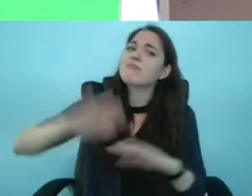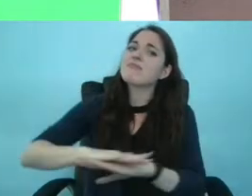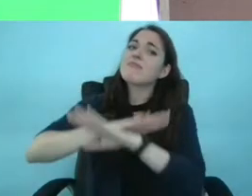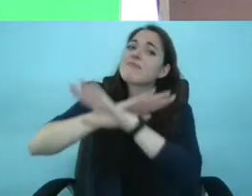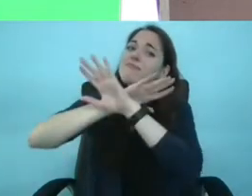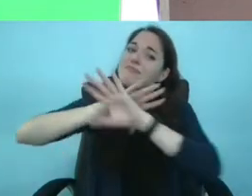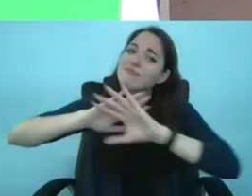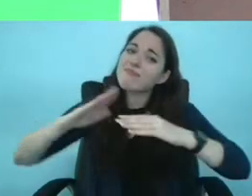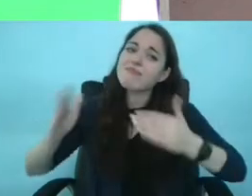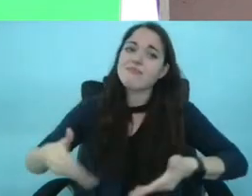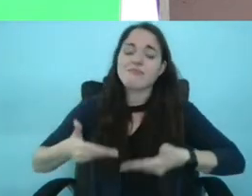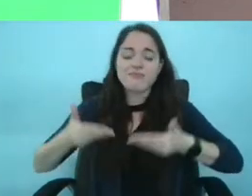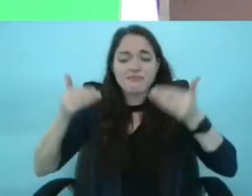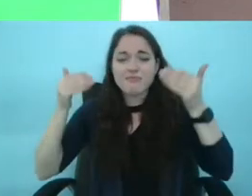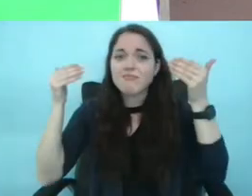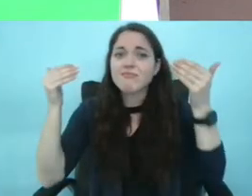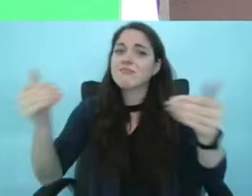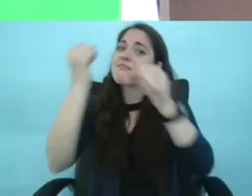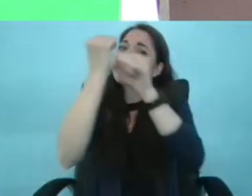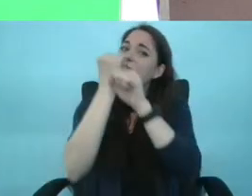liberty. Let our